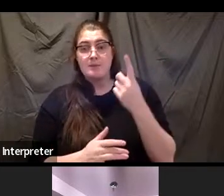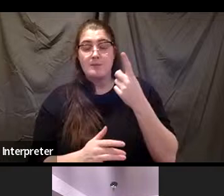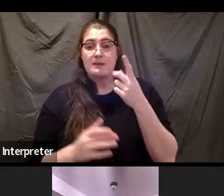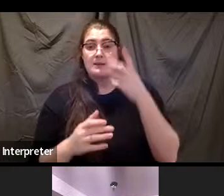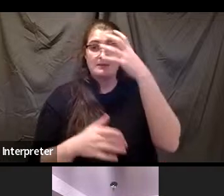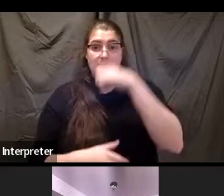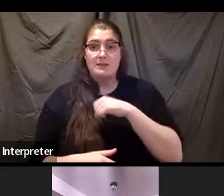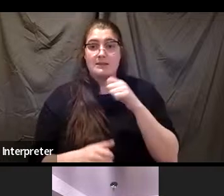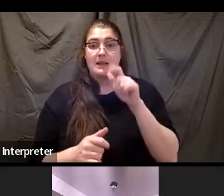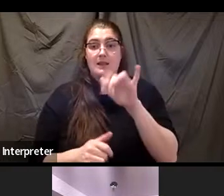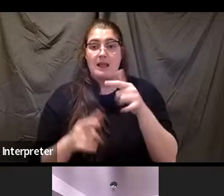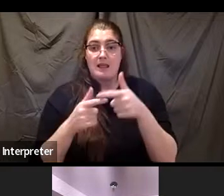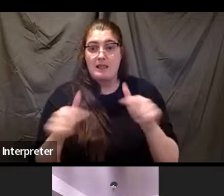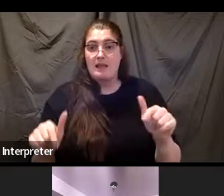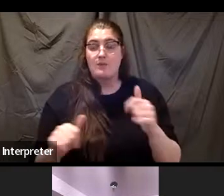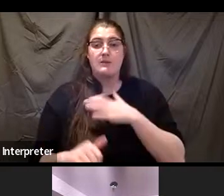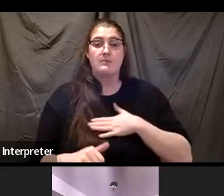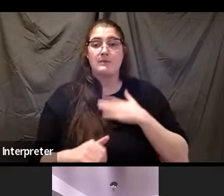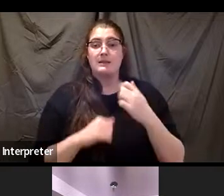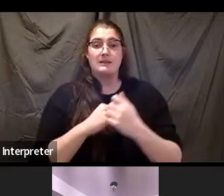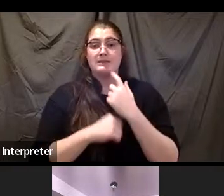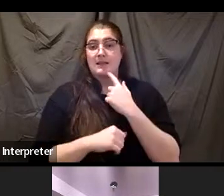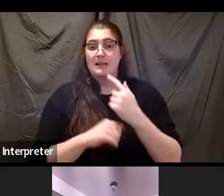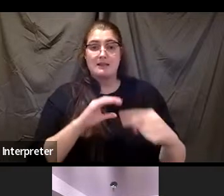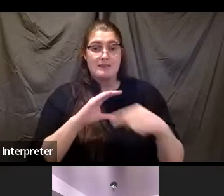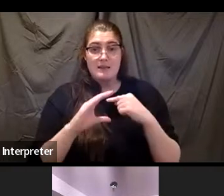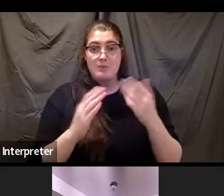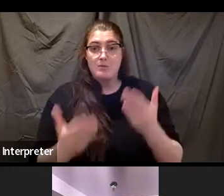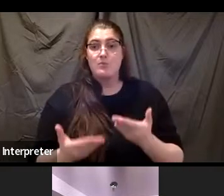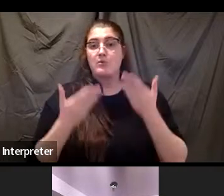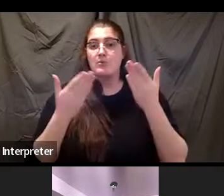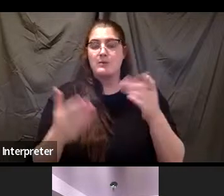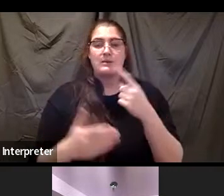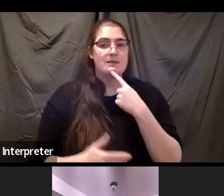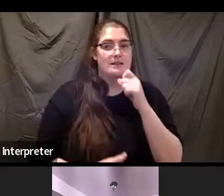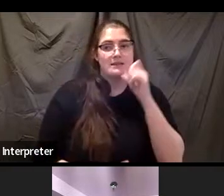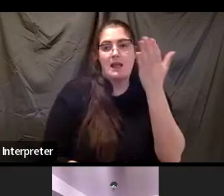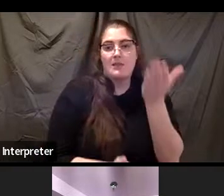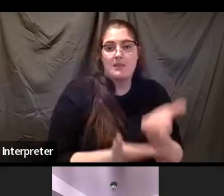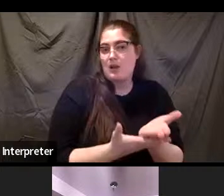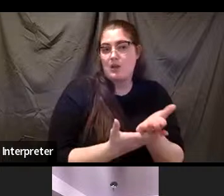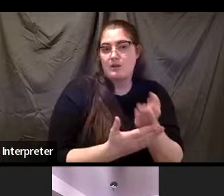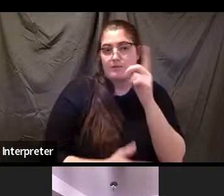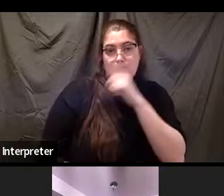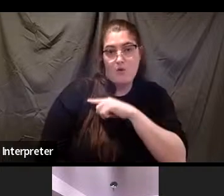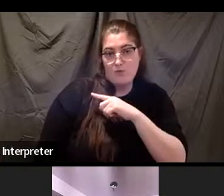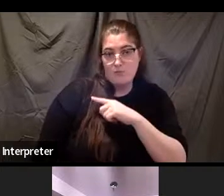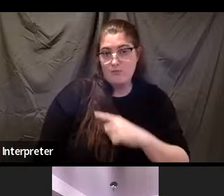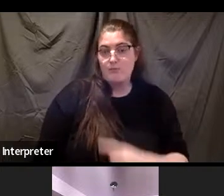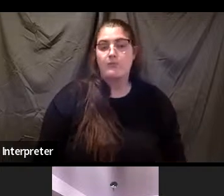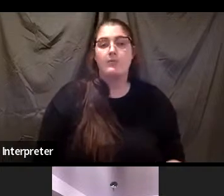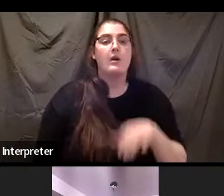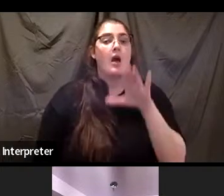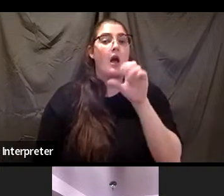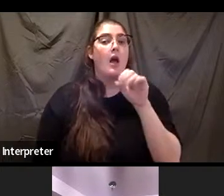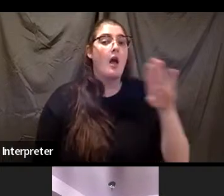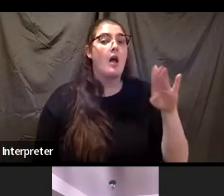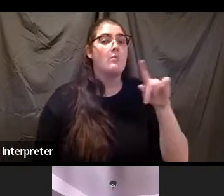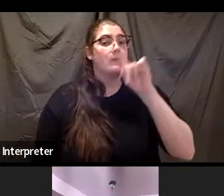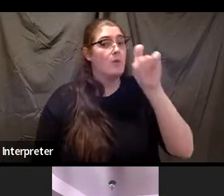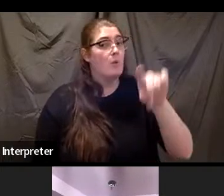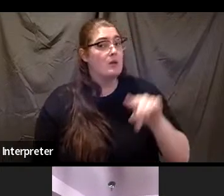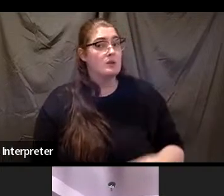to send an email, propose something, but to say that it's not there, it's false. Commissioner Cobb, you had a question?